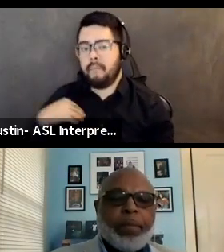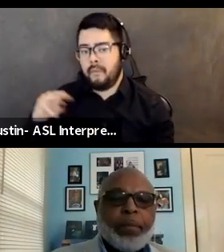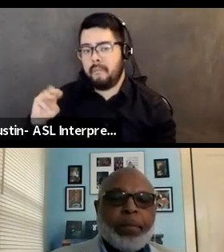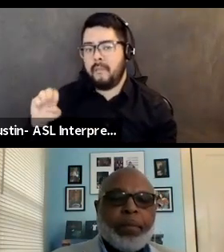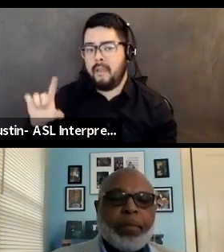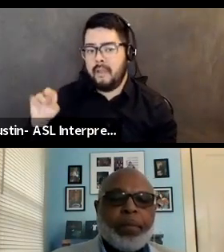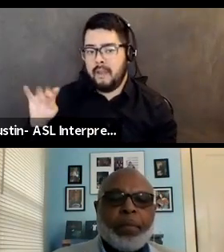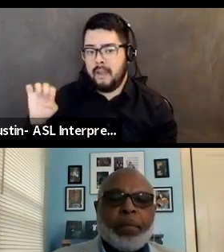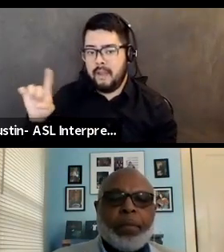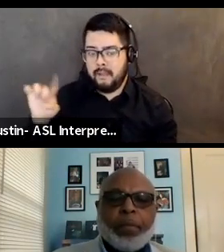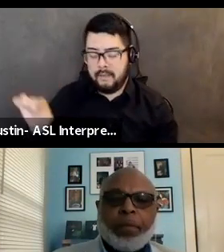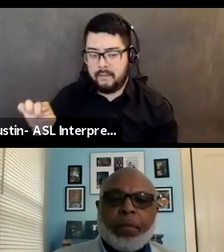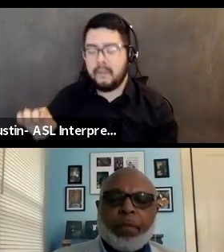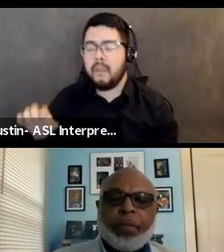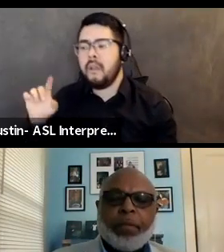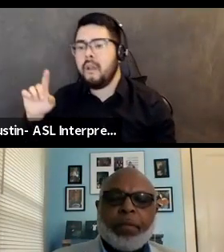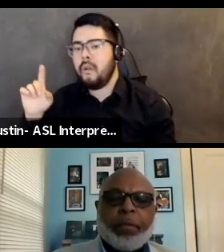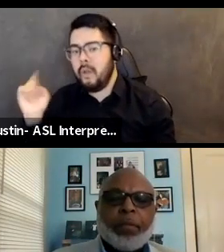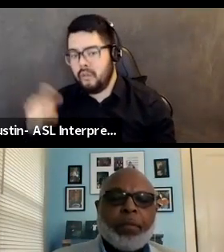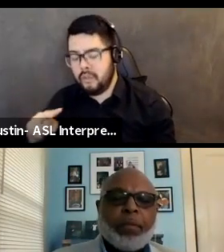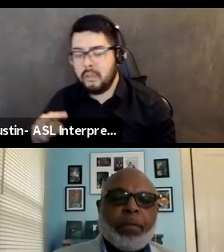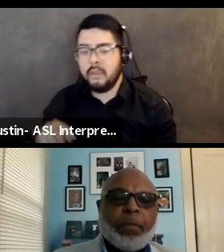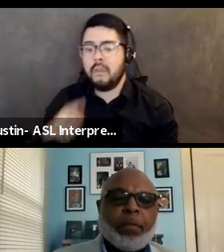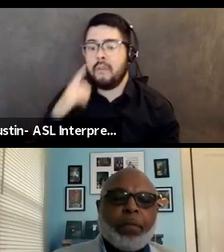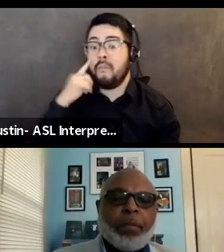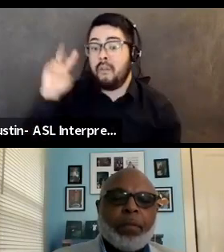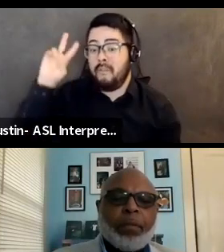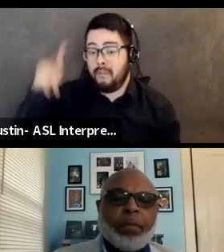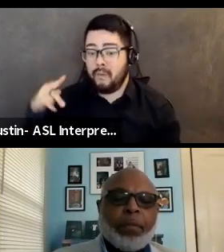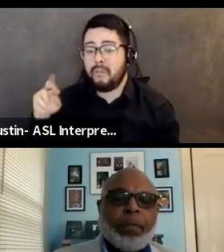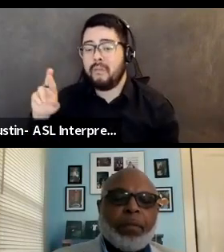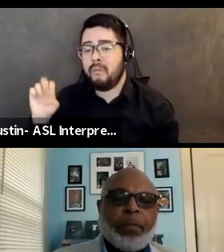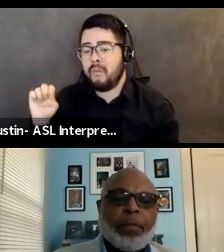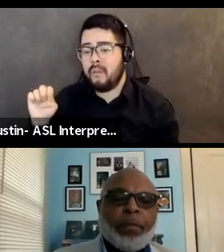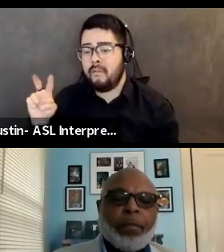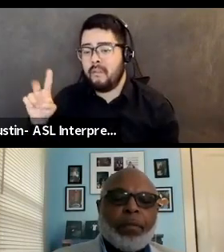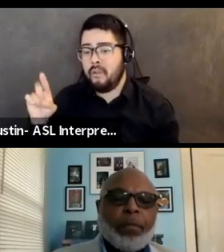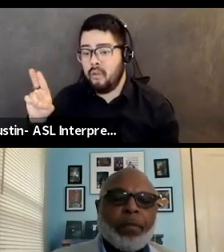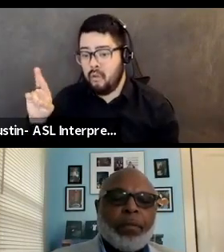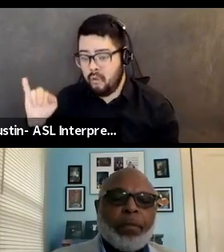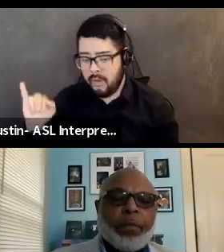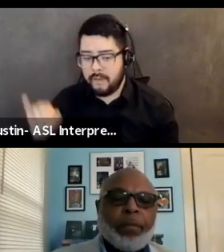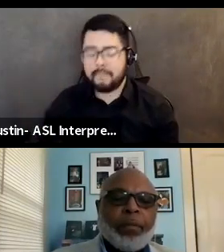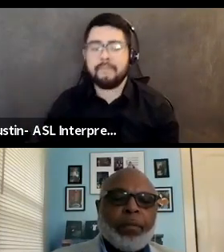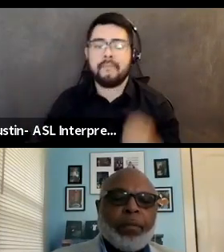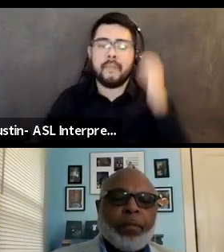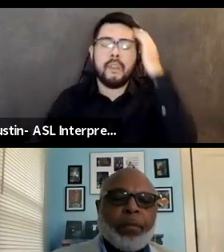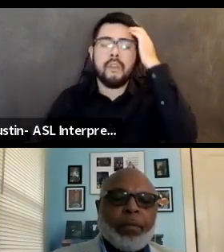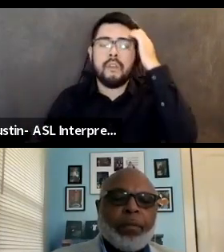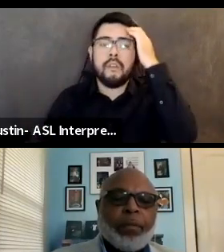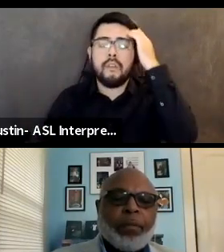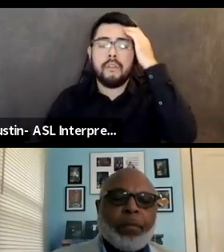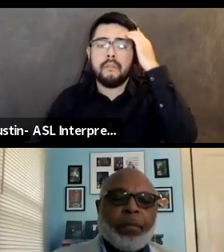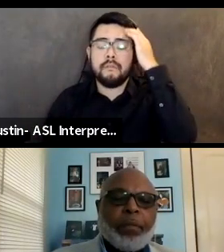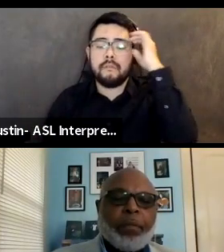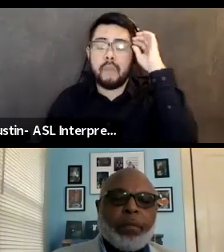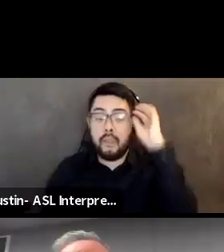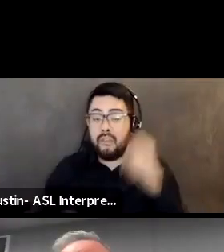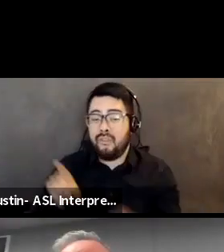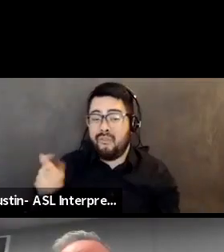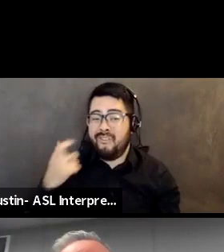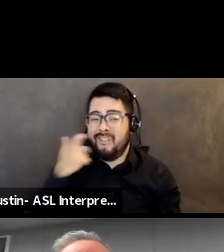remember melendez yes uh for vice president revelry um you just said that you anticipate that